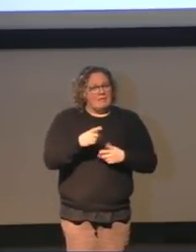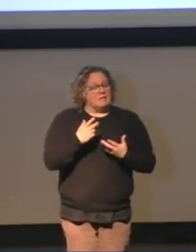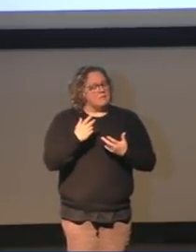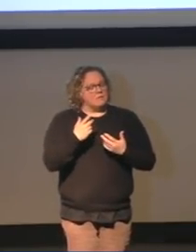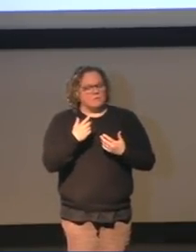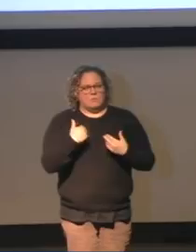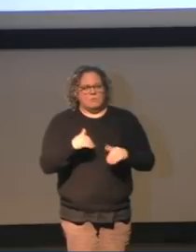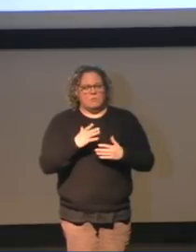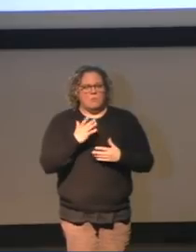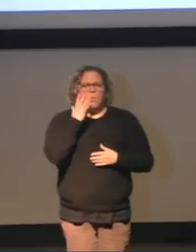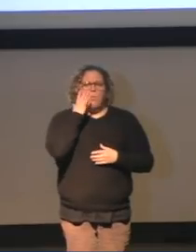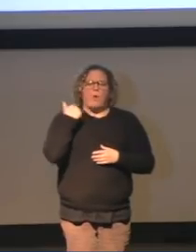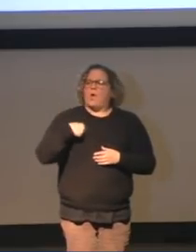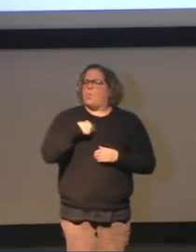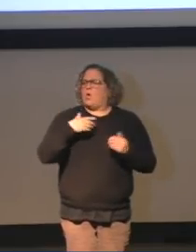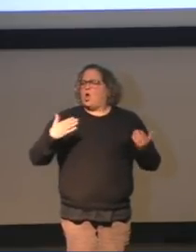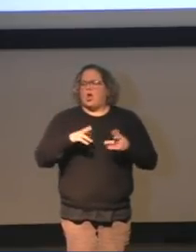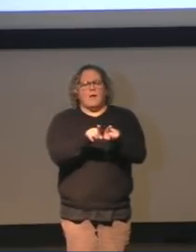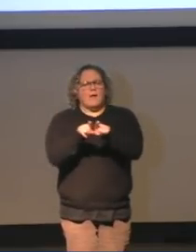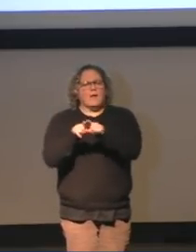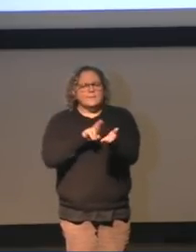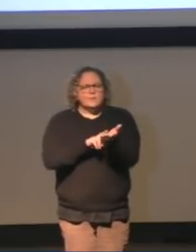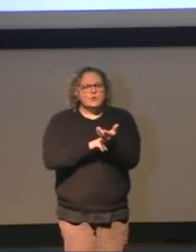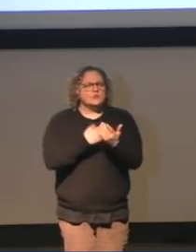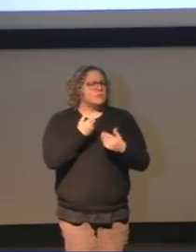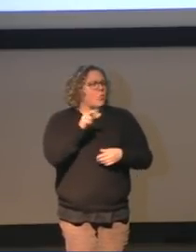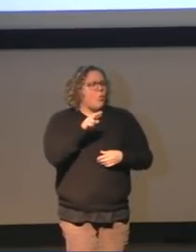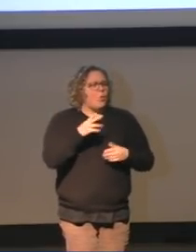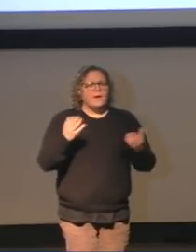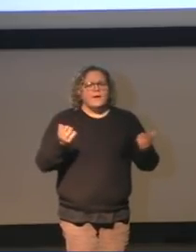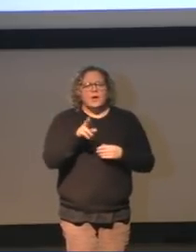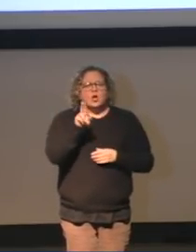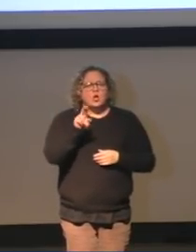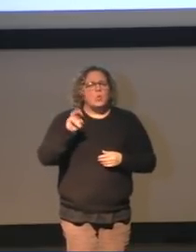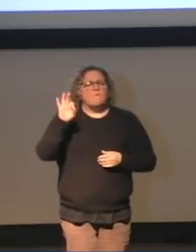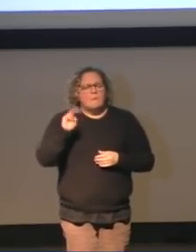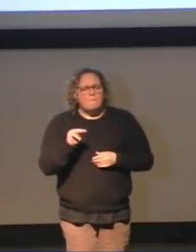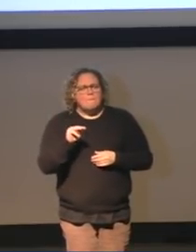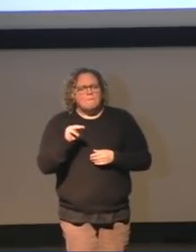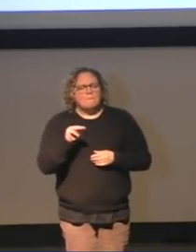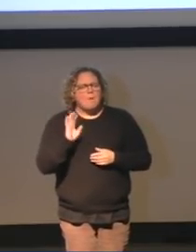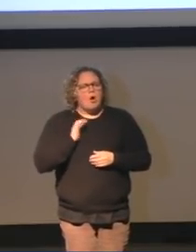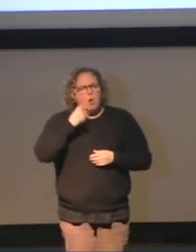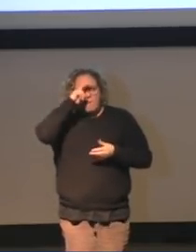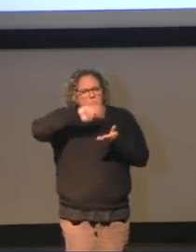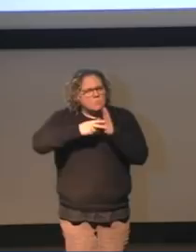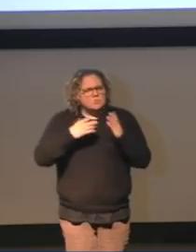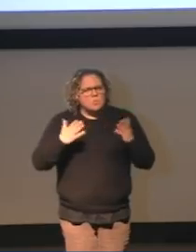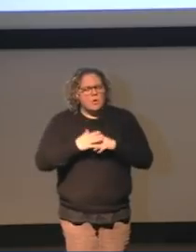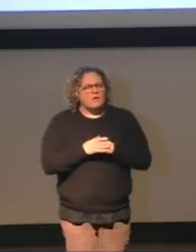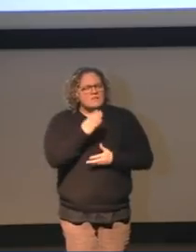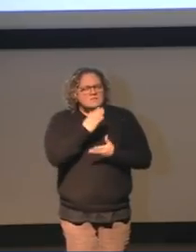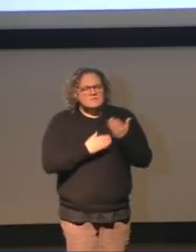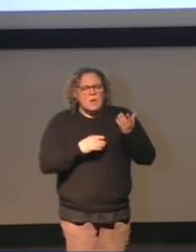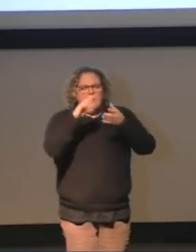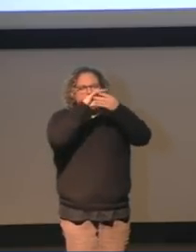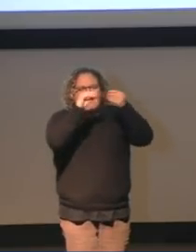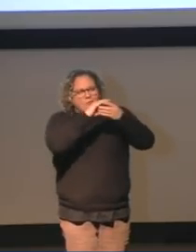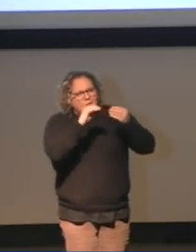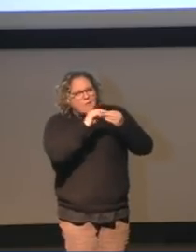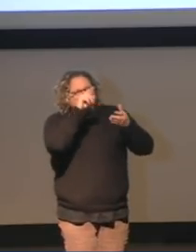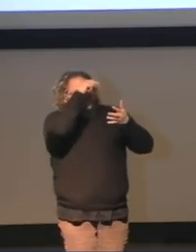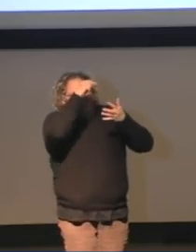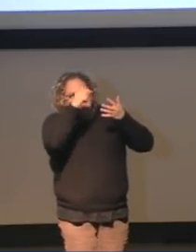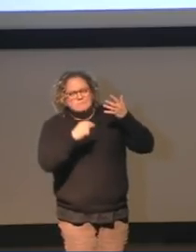nursing community or even as a community here at U of M. And some of these are just nice testimonials of what our own